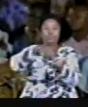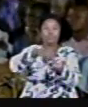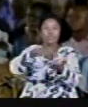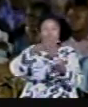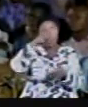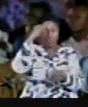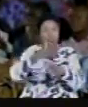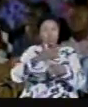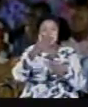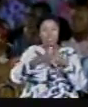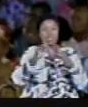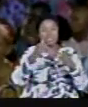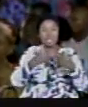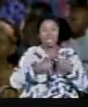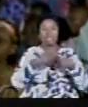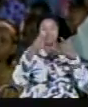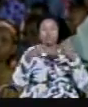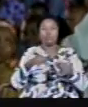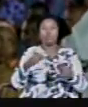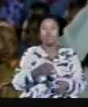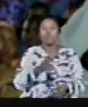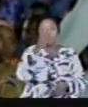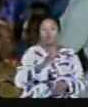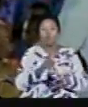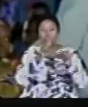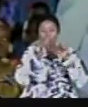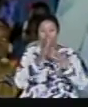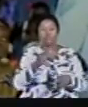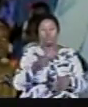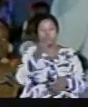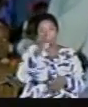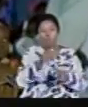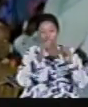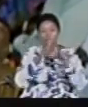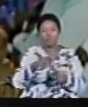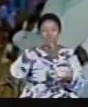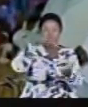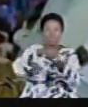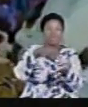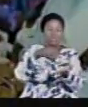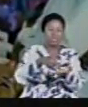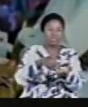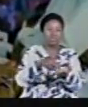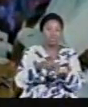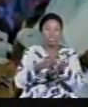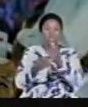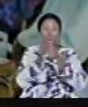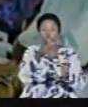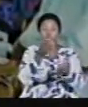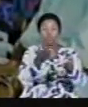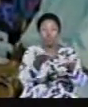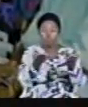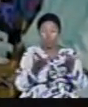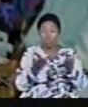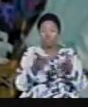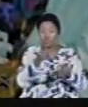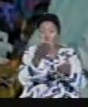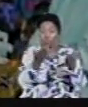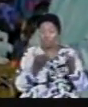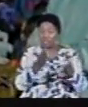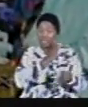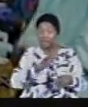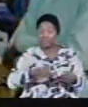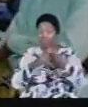you. God bless you. Thank you very much. Stand up right there. You want Christ to come. Christ to come.